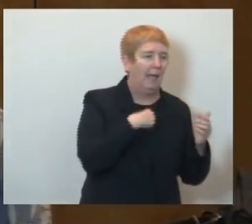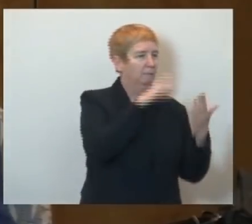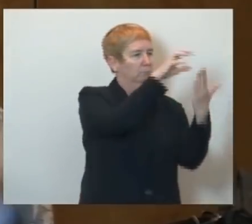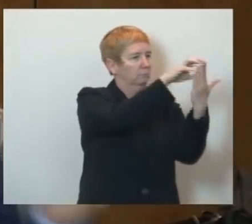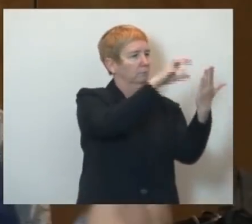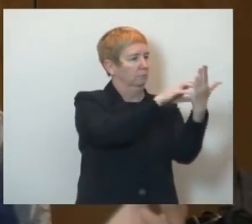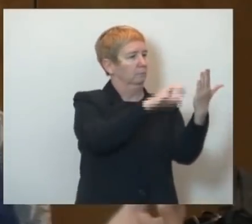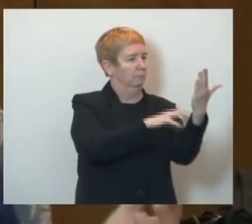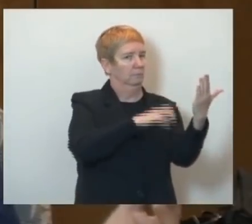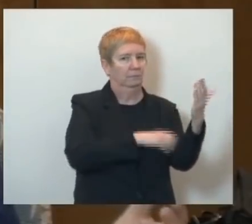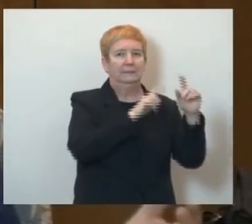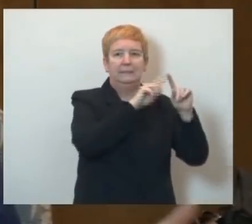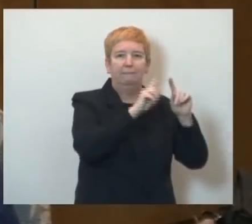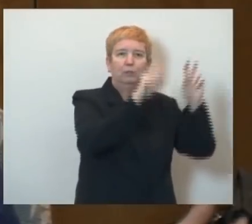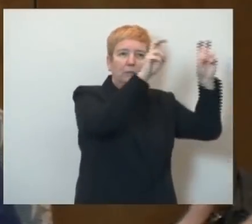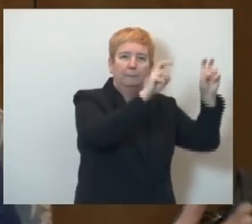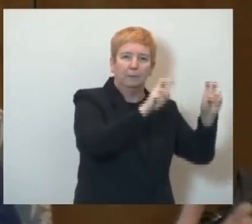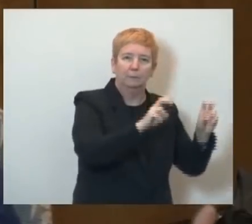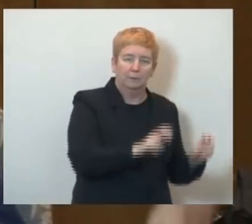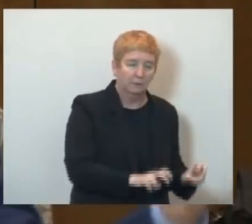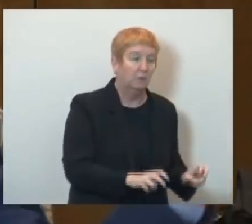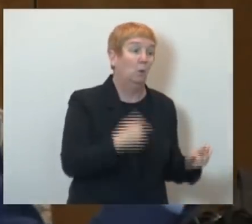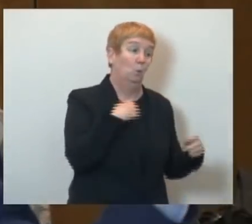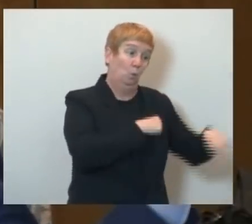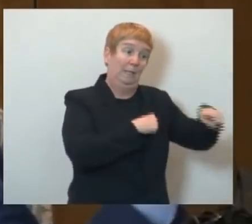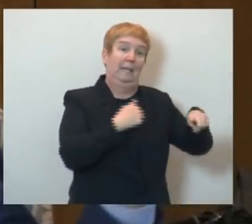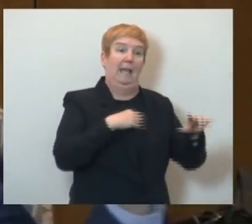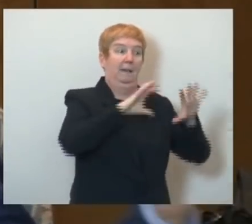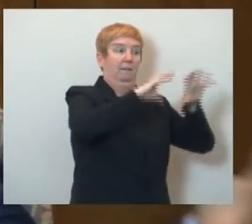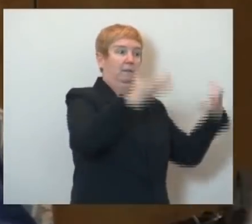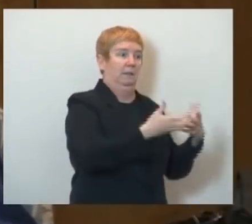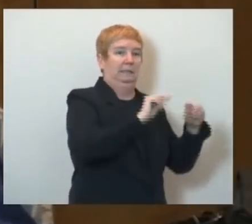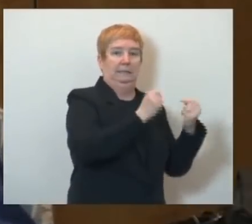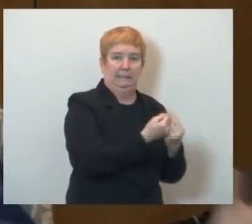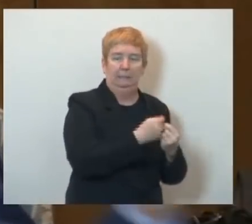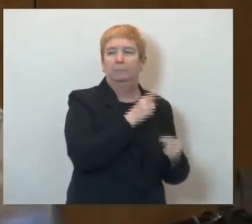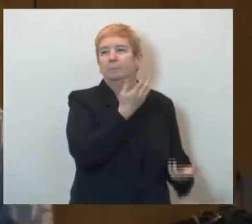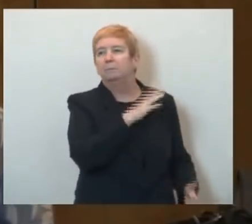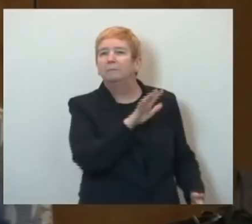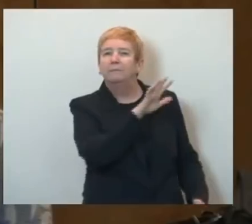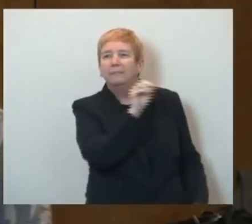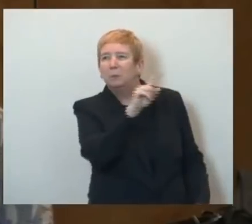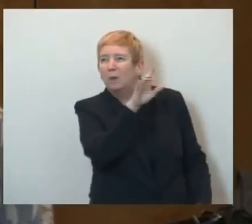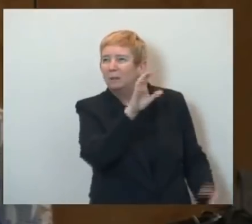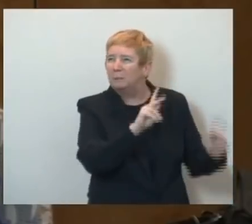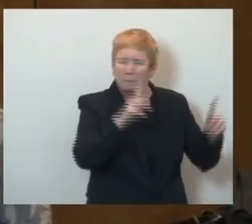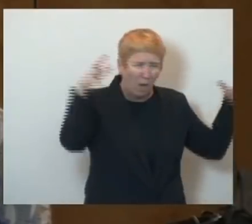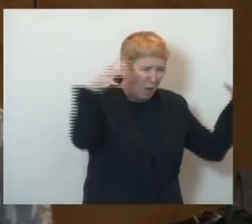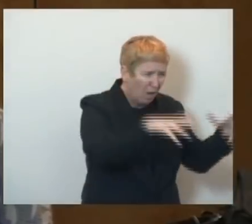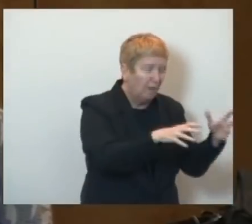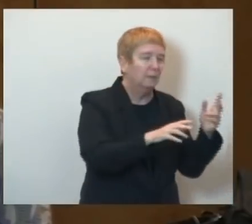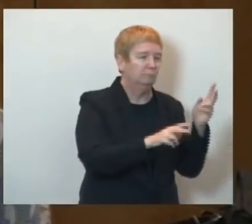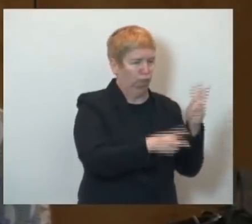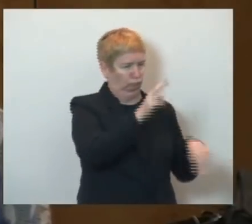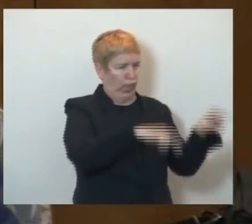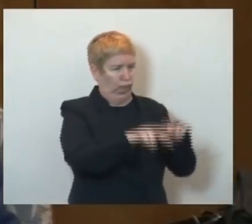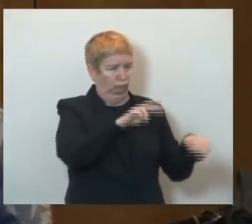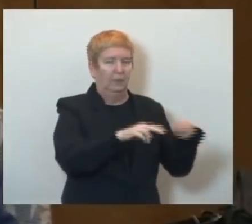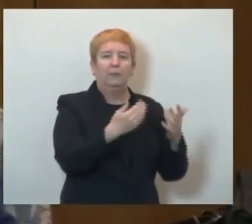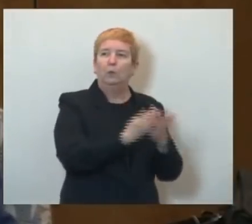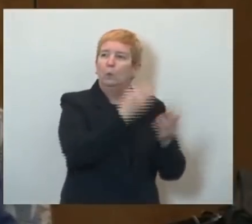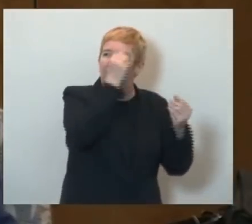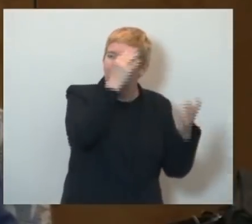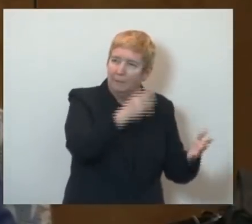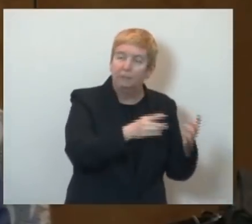which has now grown to 150 different physicians and PhDs and other kind of providers, constantly looking at what's new and figuring out